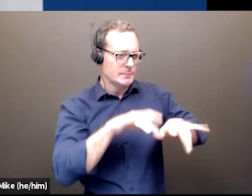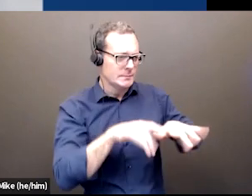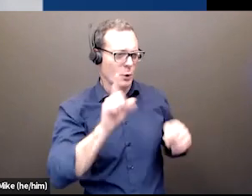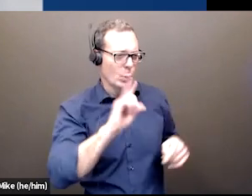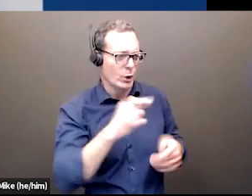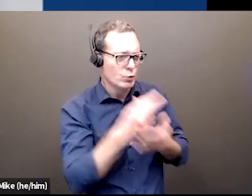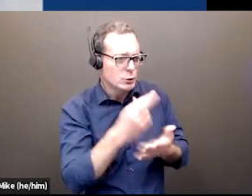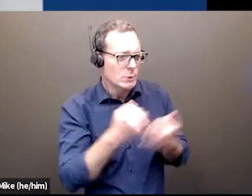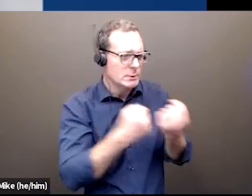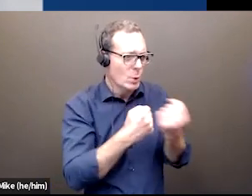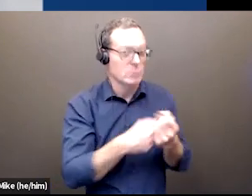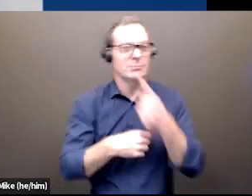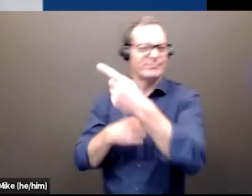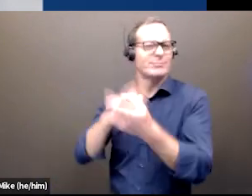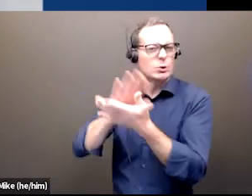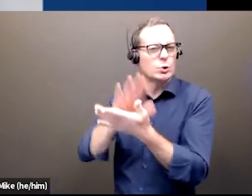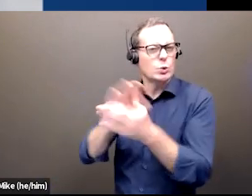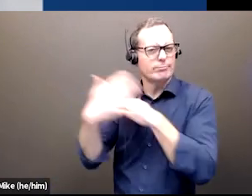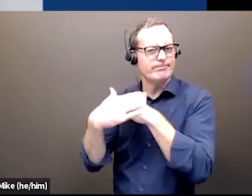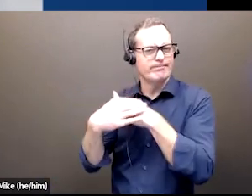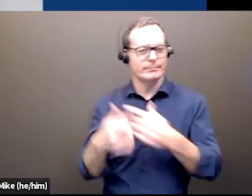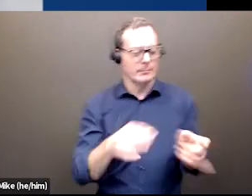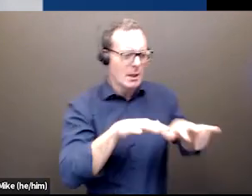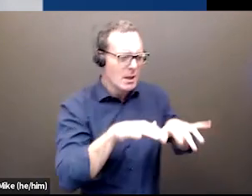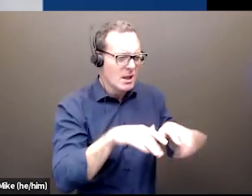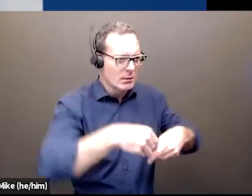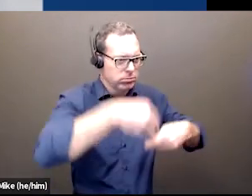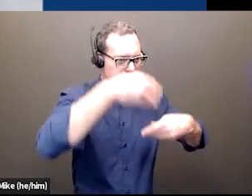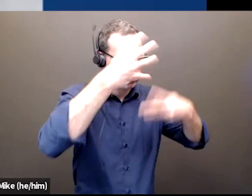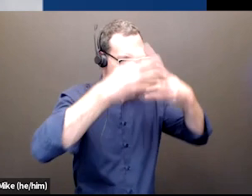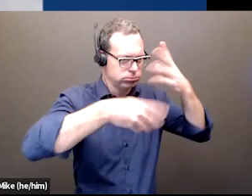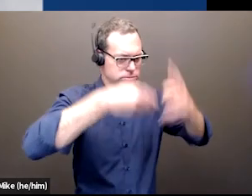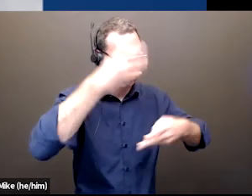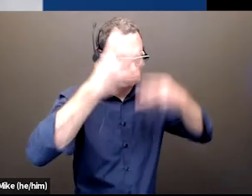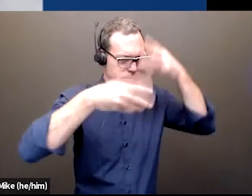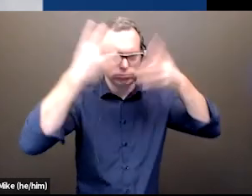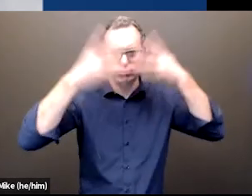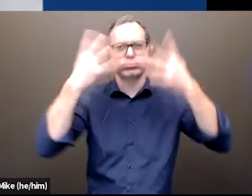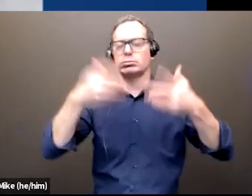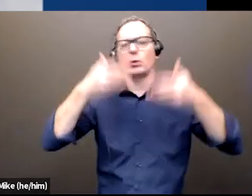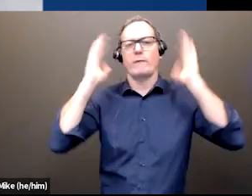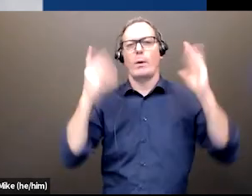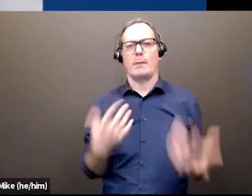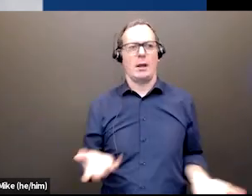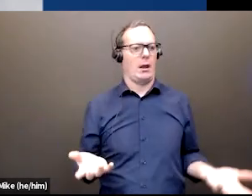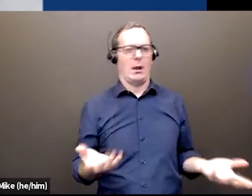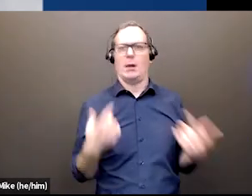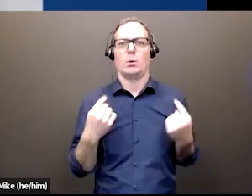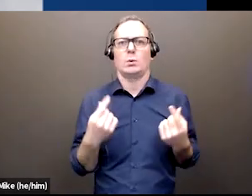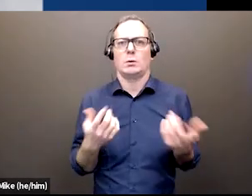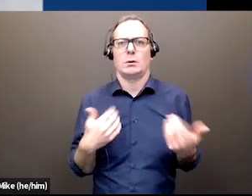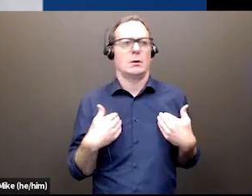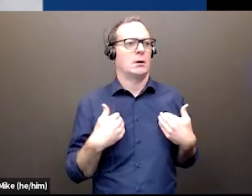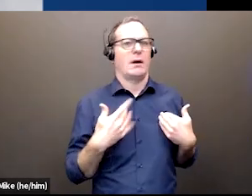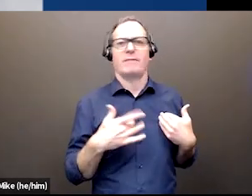child. You search numerous websites and are overwhelmed by the information that your searches bring up. You feel like